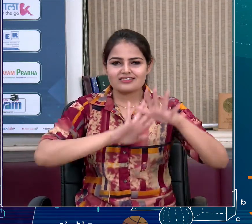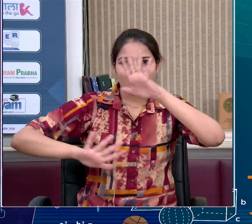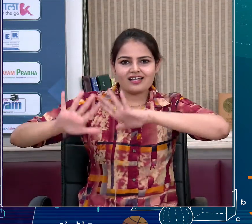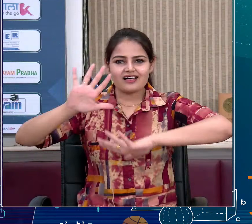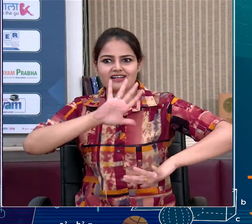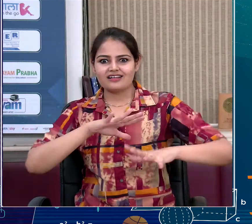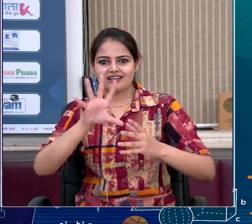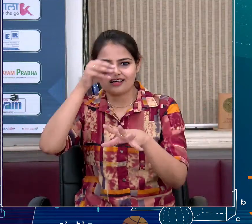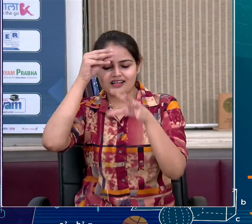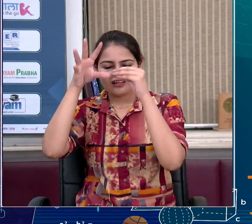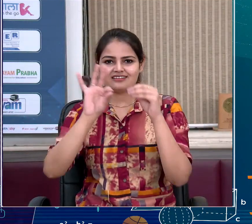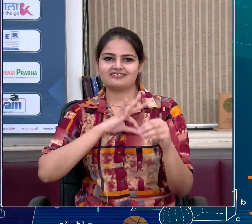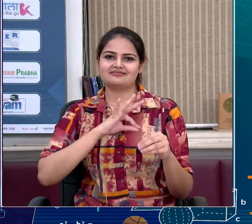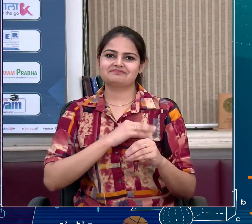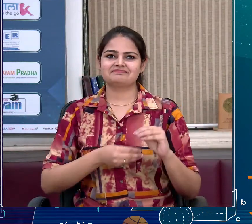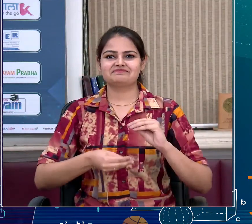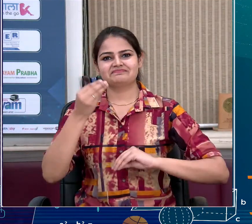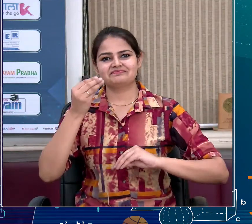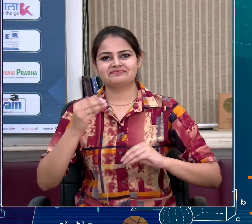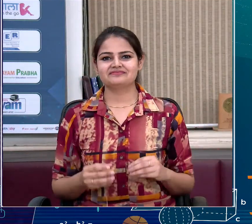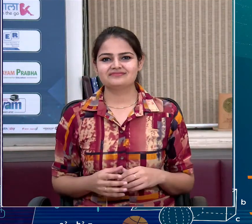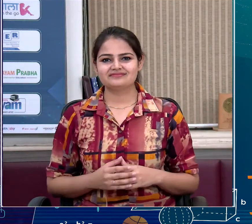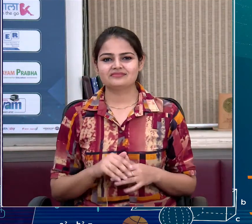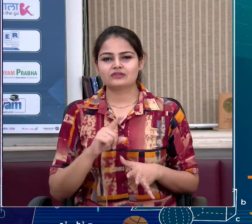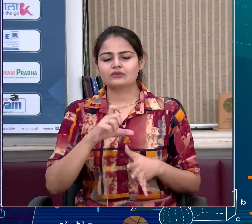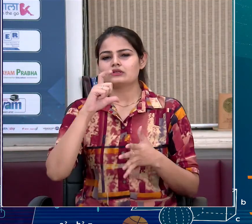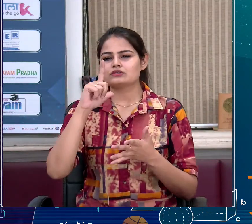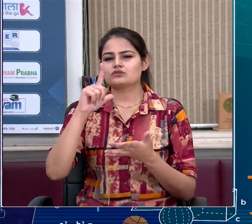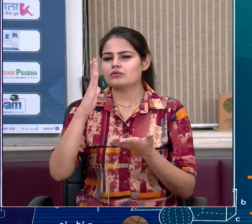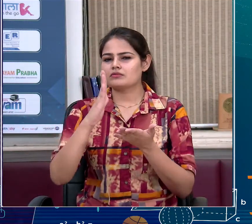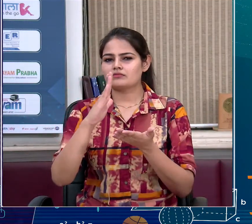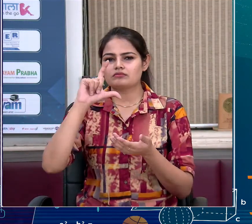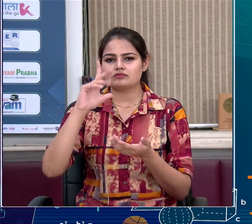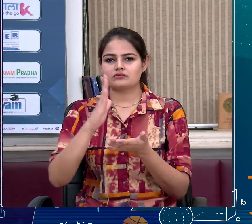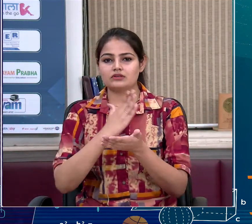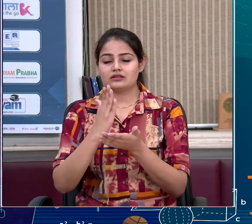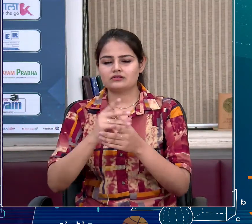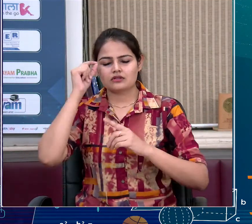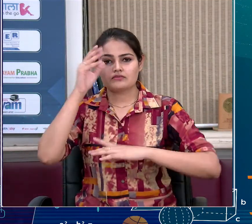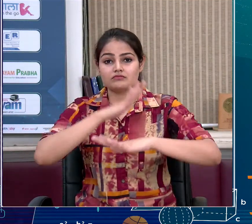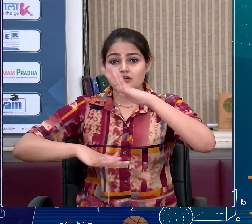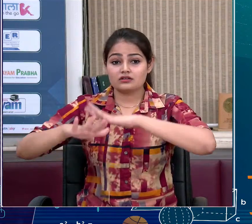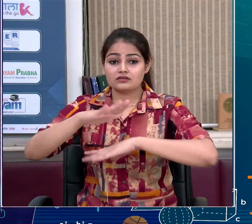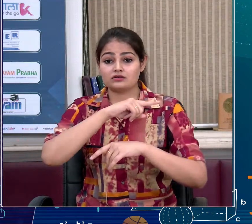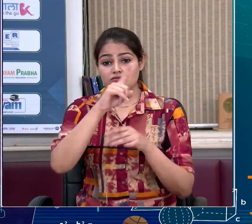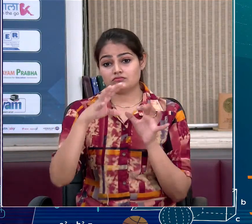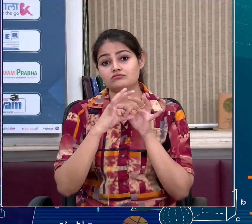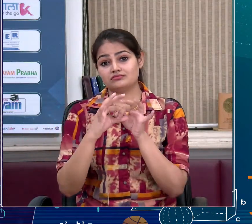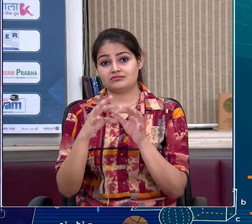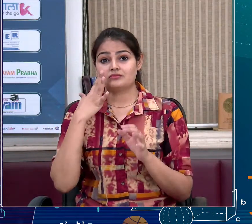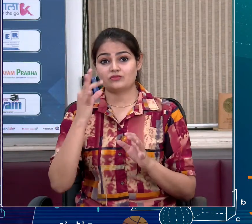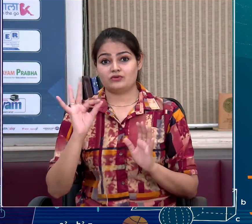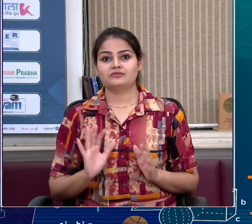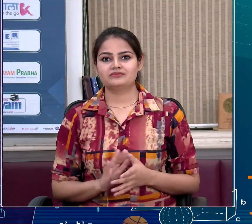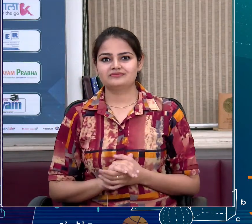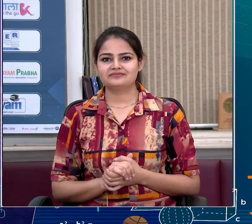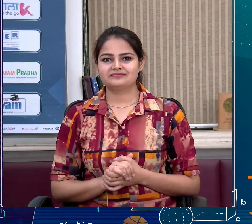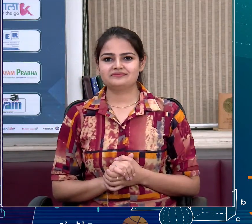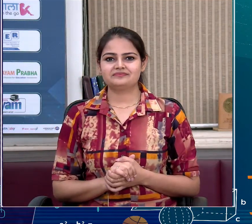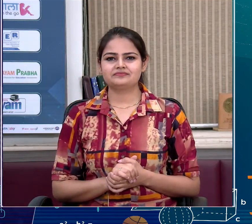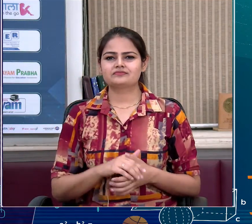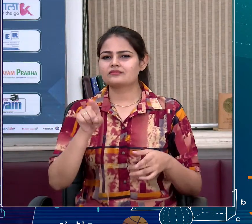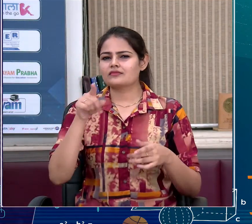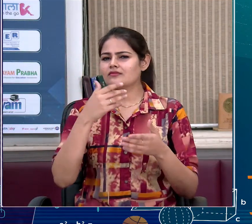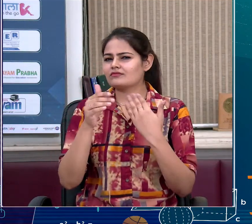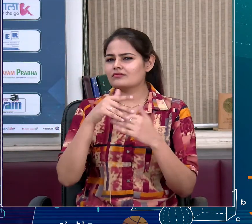the lesson tweak and twist in lesson plans makes a lot of difference. Any tips by you for our educators